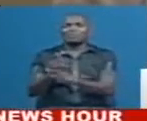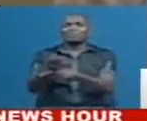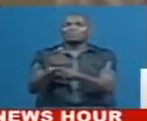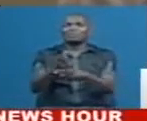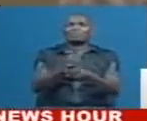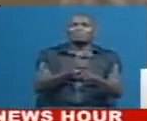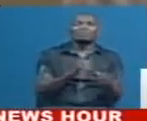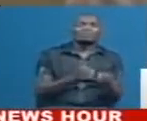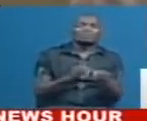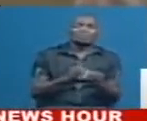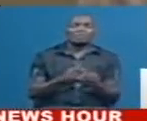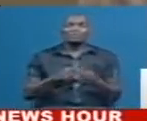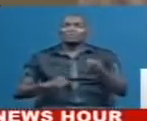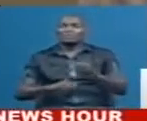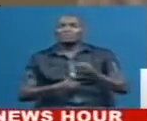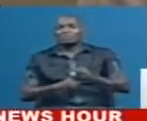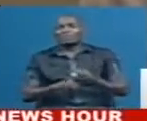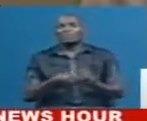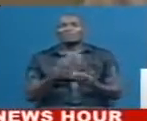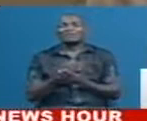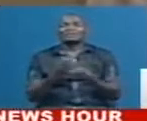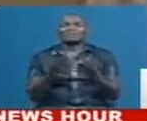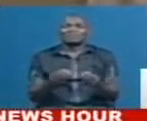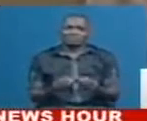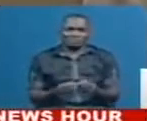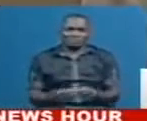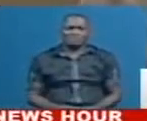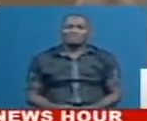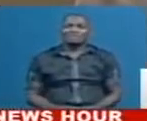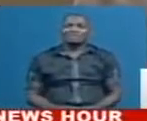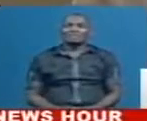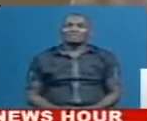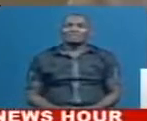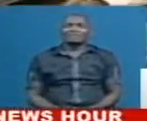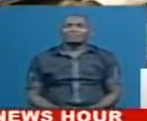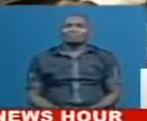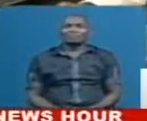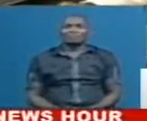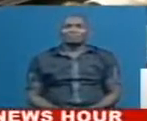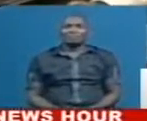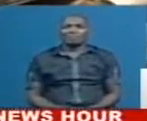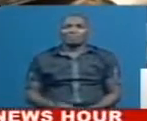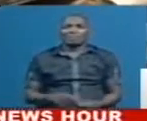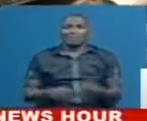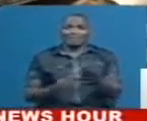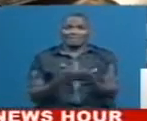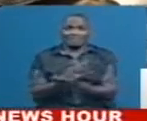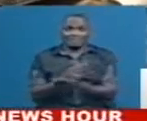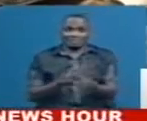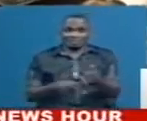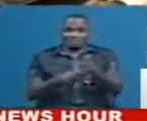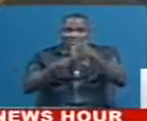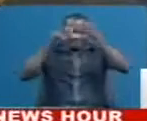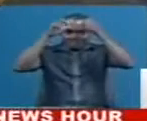heavily to finance solutions which have over the period not worked. The Vice President, Dr.